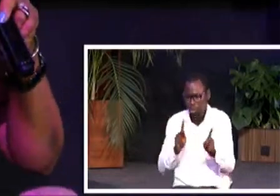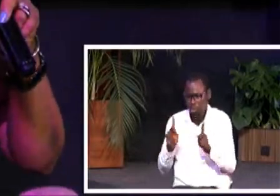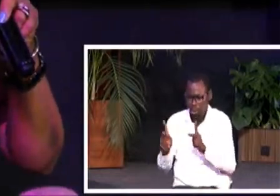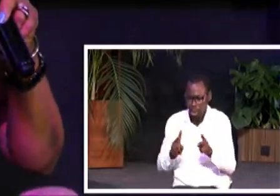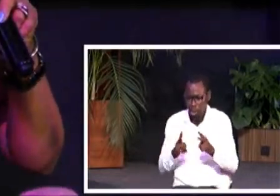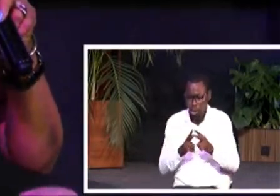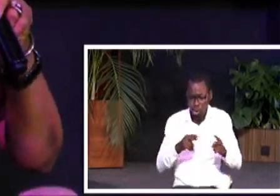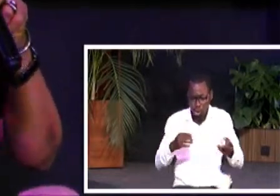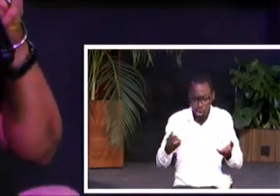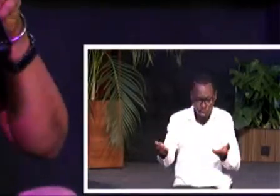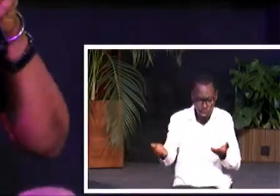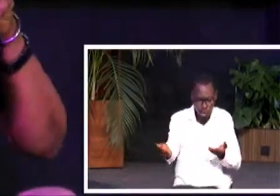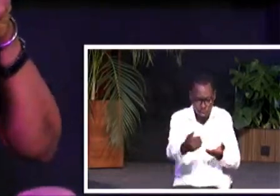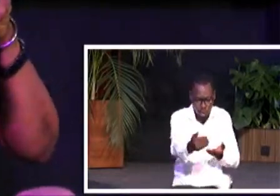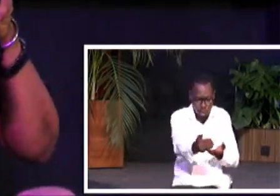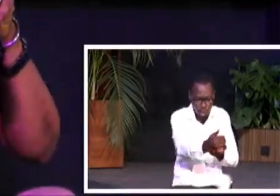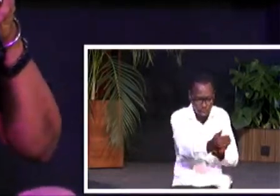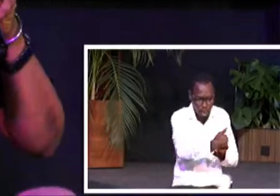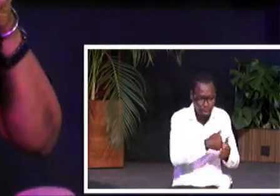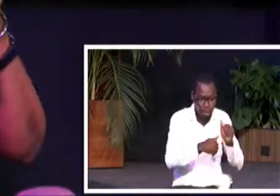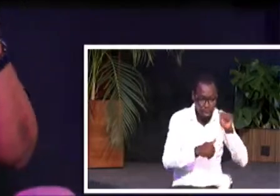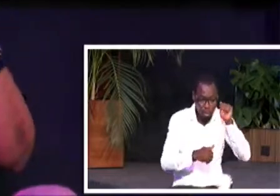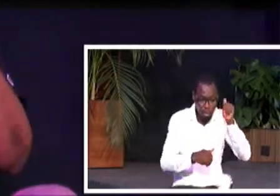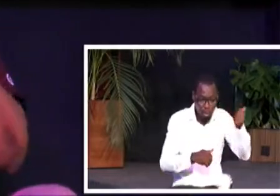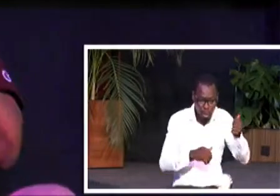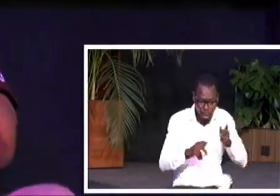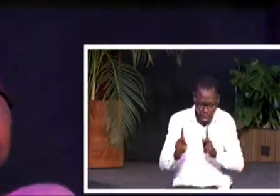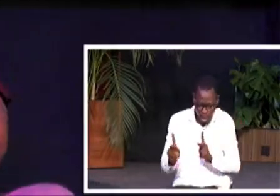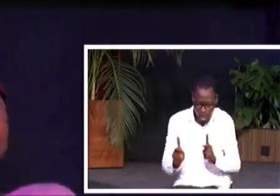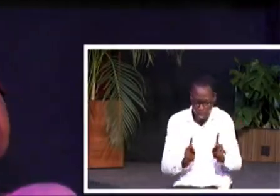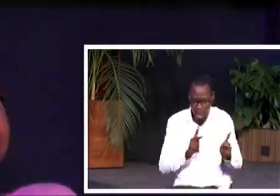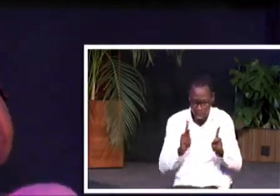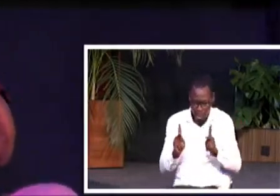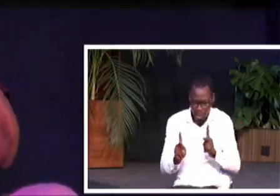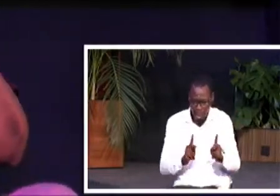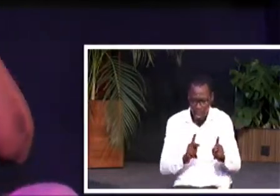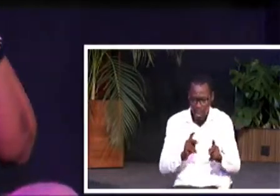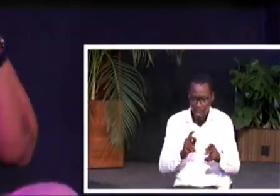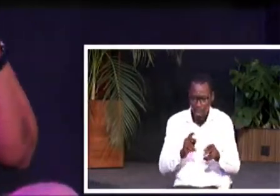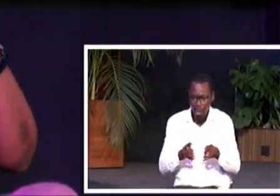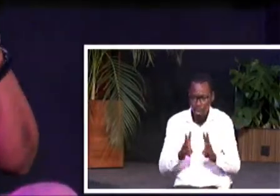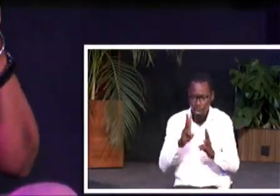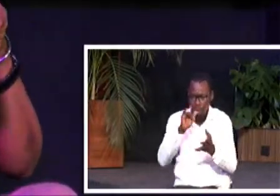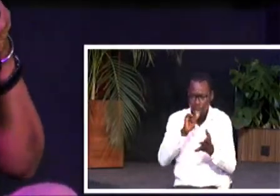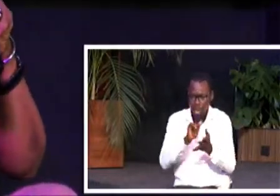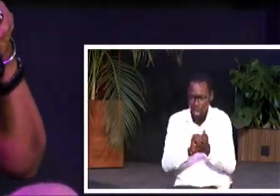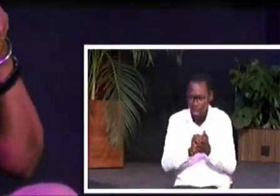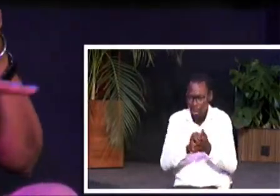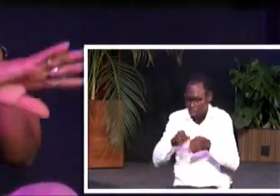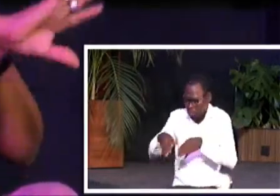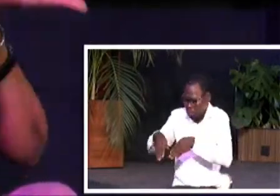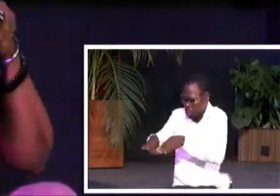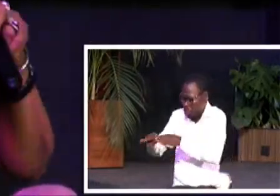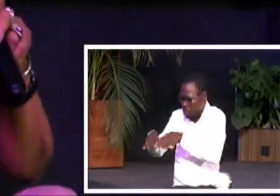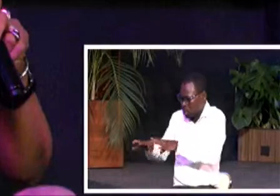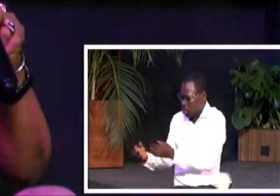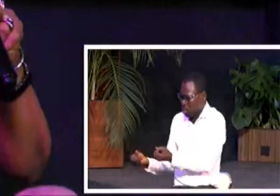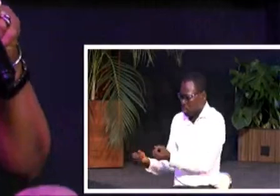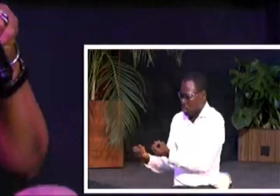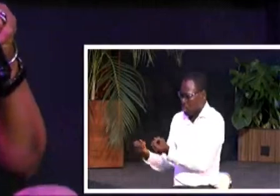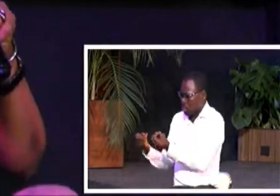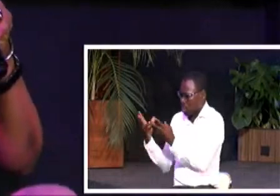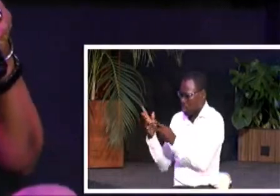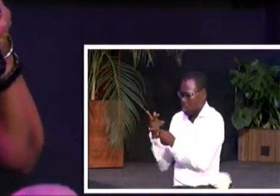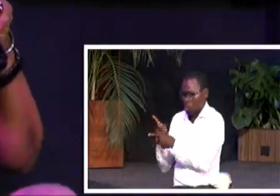harvesting tomorrow. Plan. It's such that you are going to sell most of your